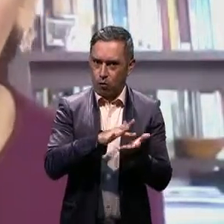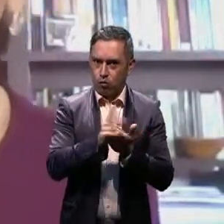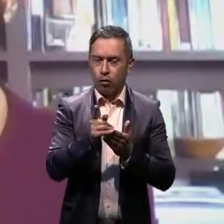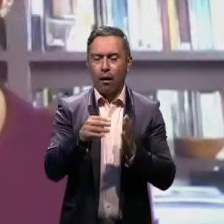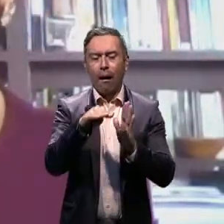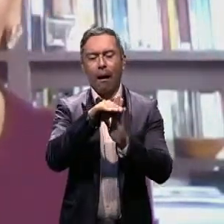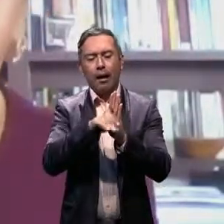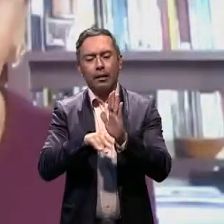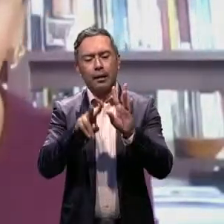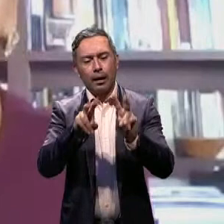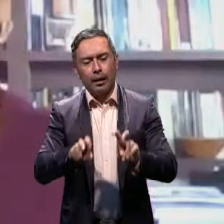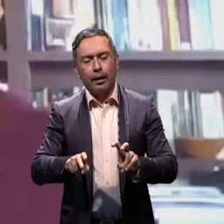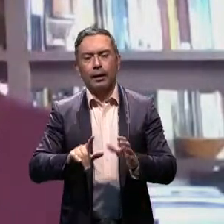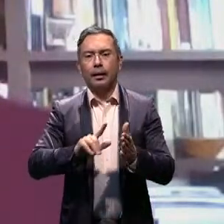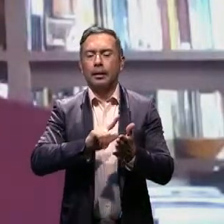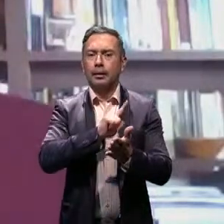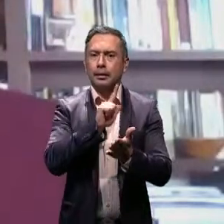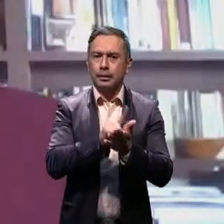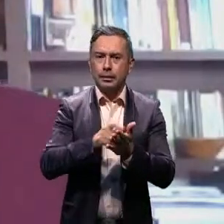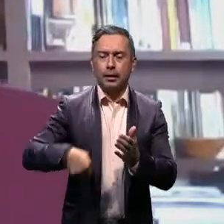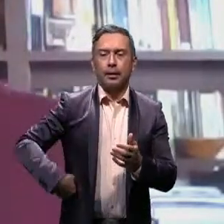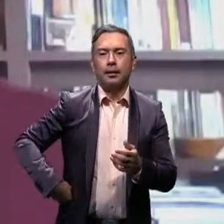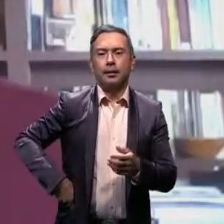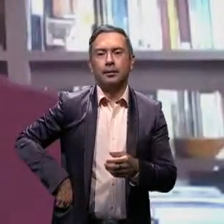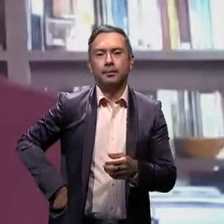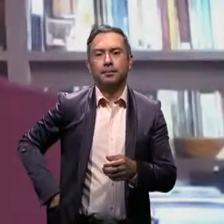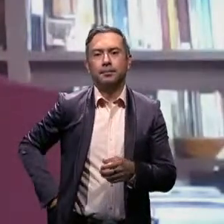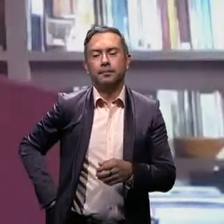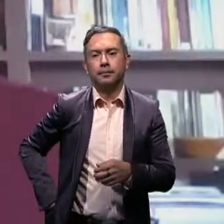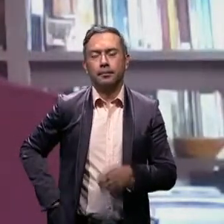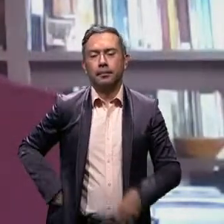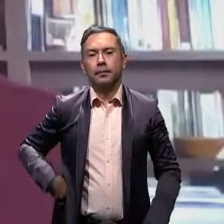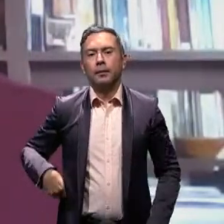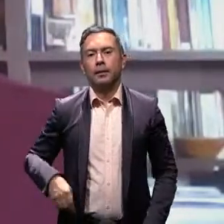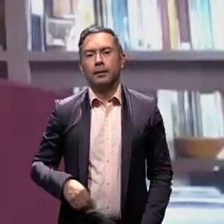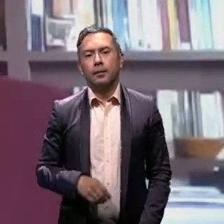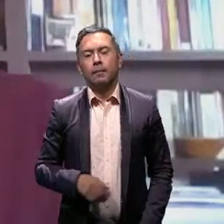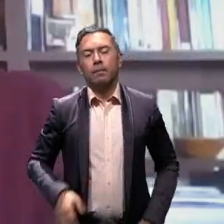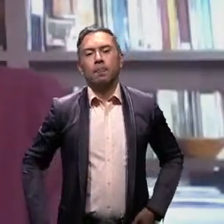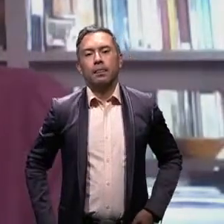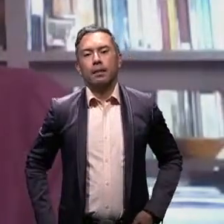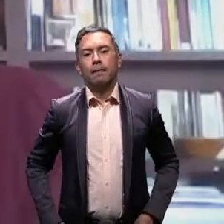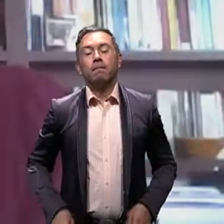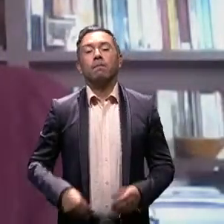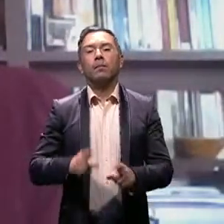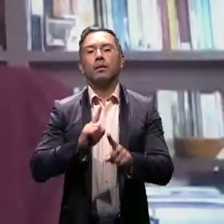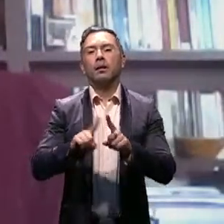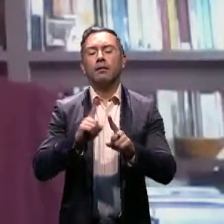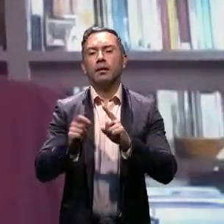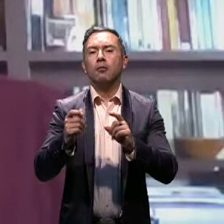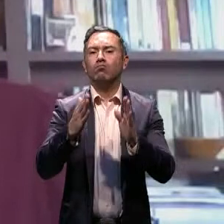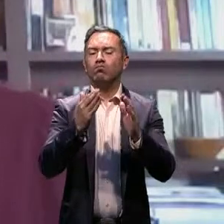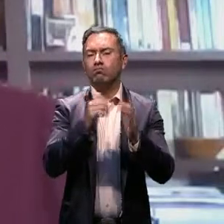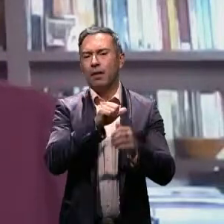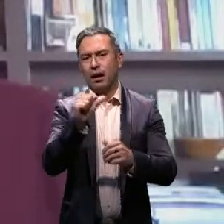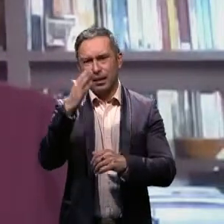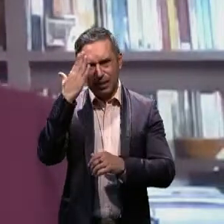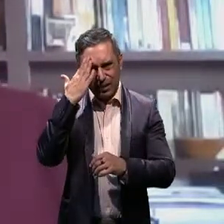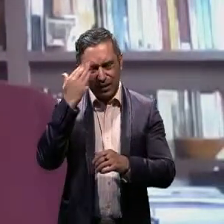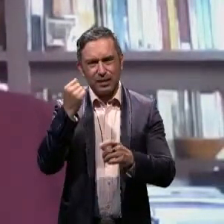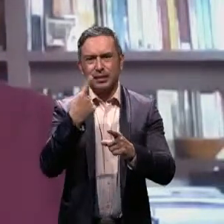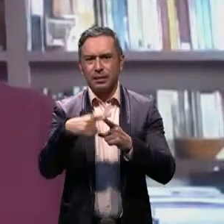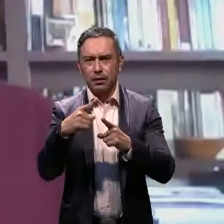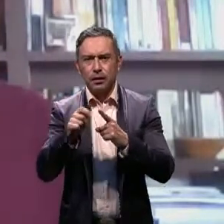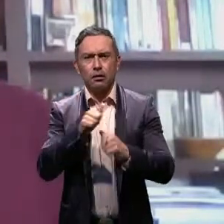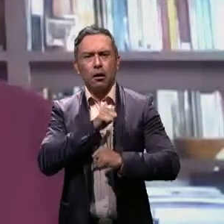there, generate legislative agendas, administrative agendas, strengthening of this leadership, as